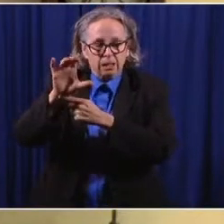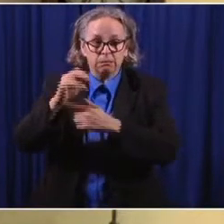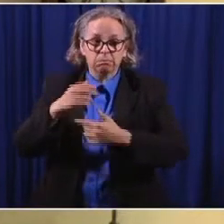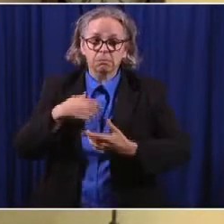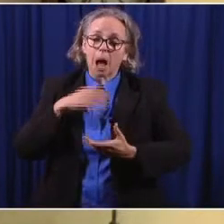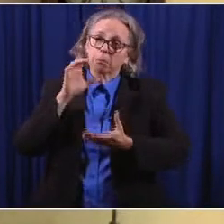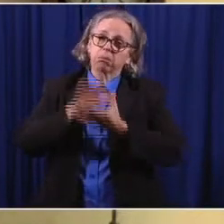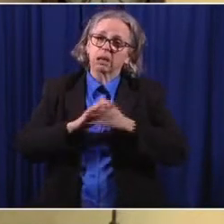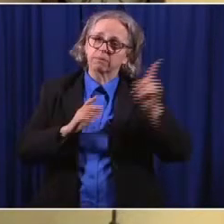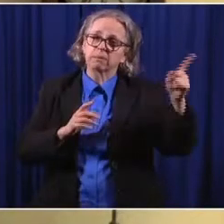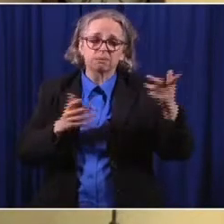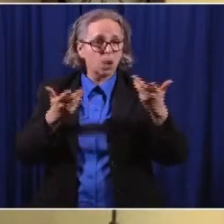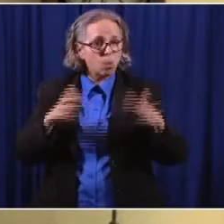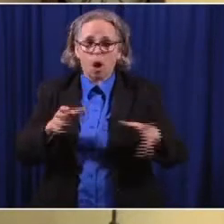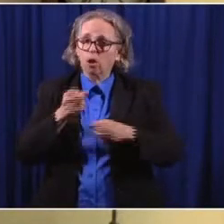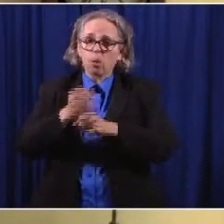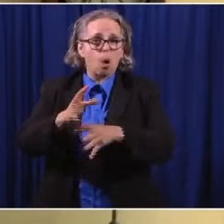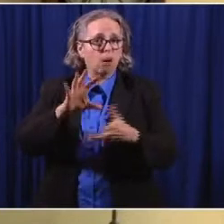our relationships,